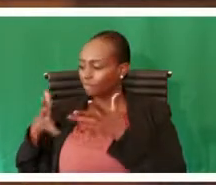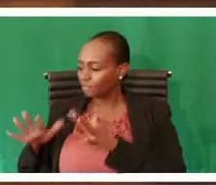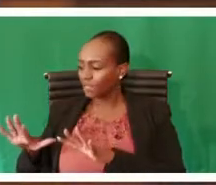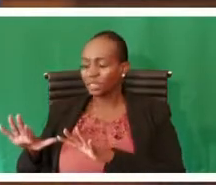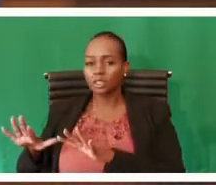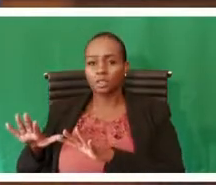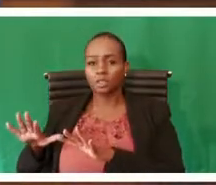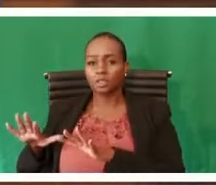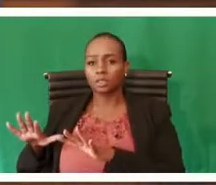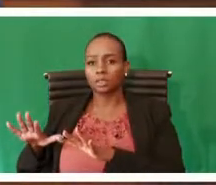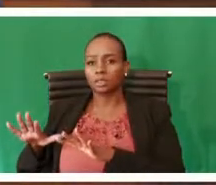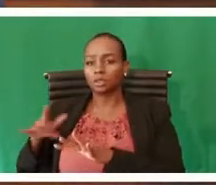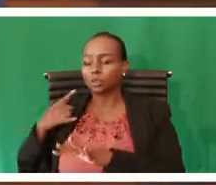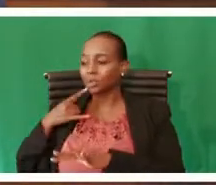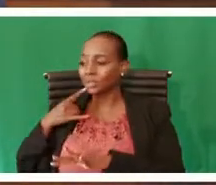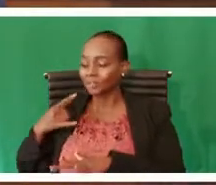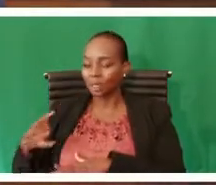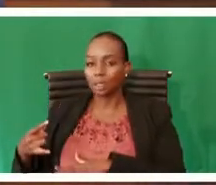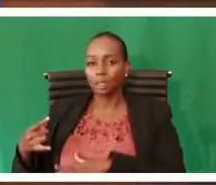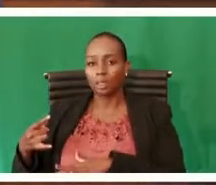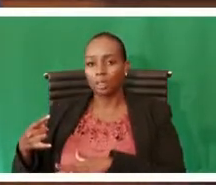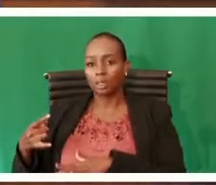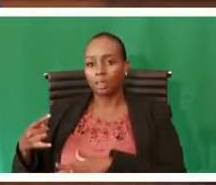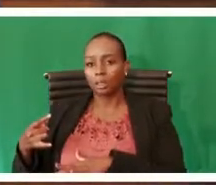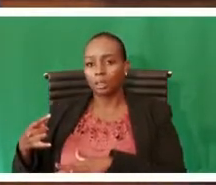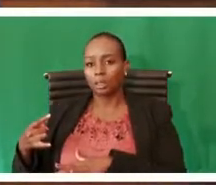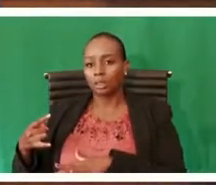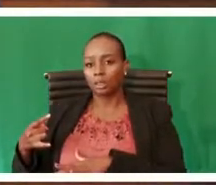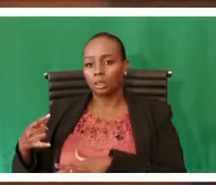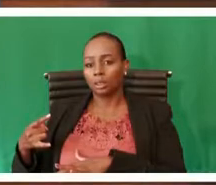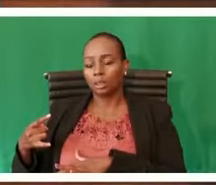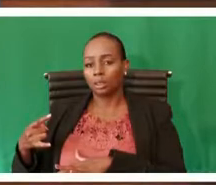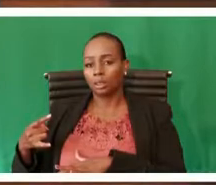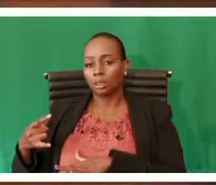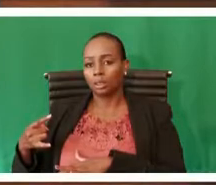in the speech, has said when